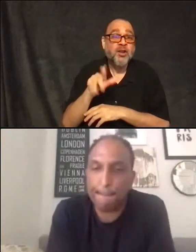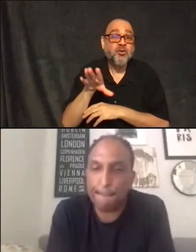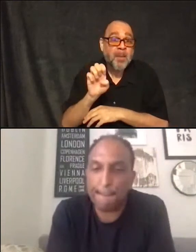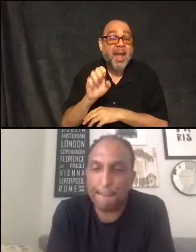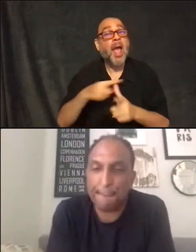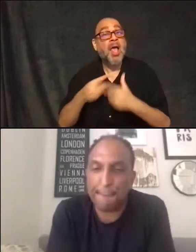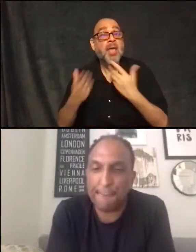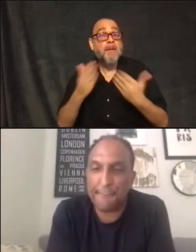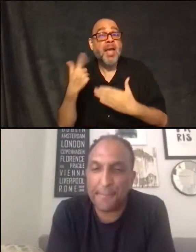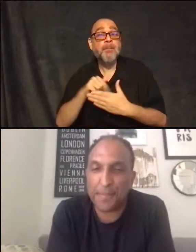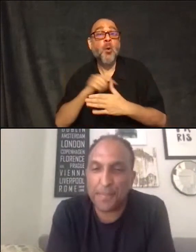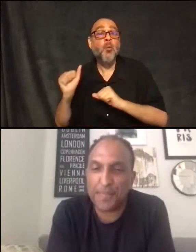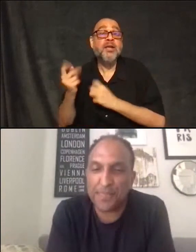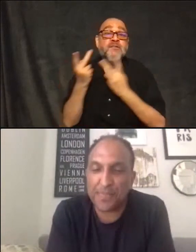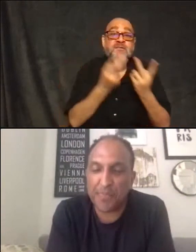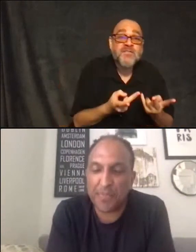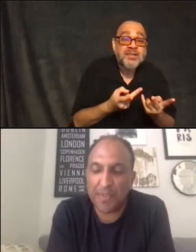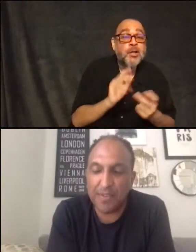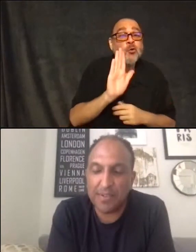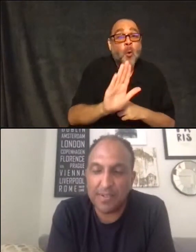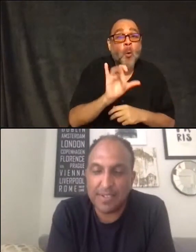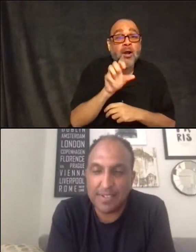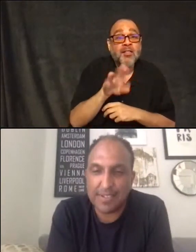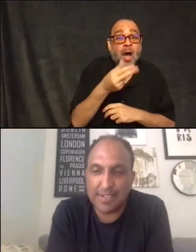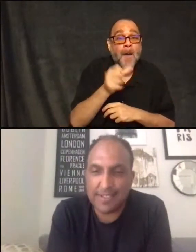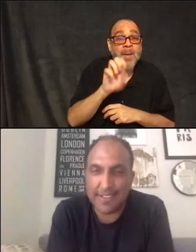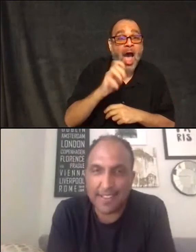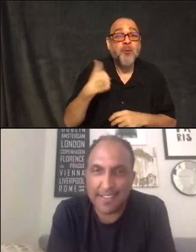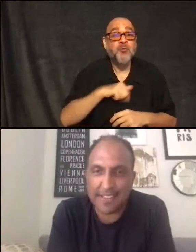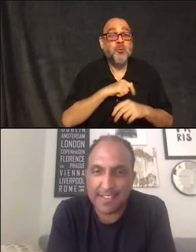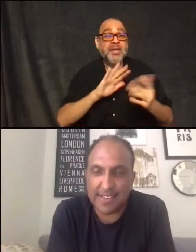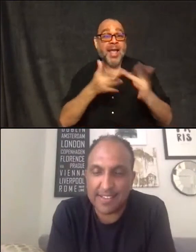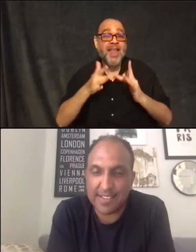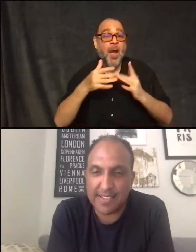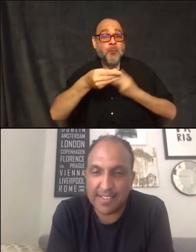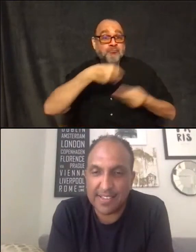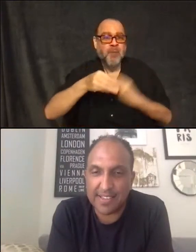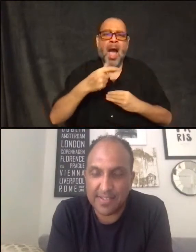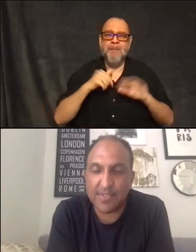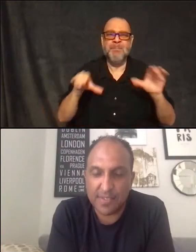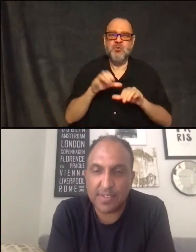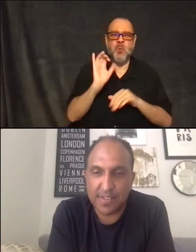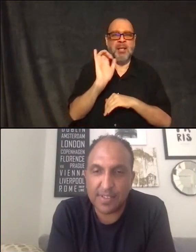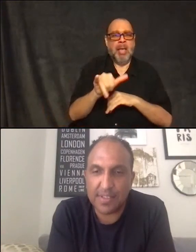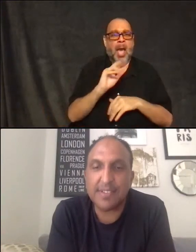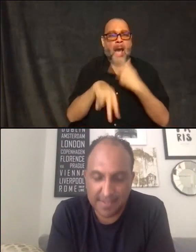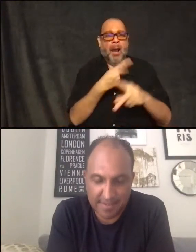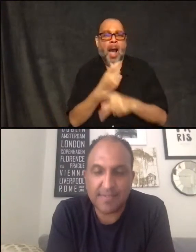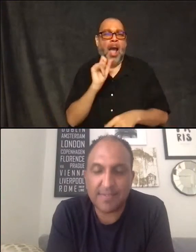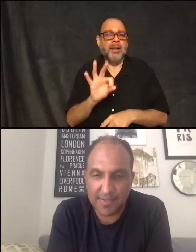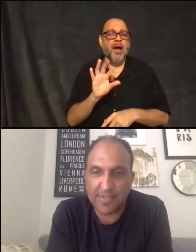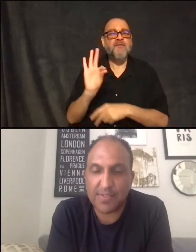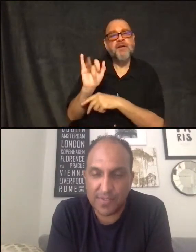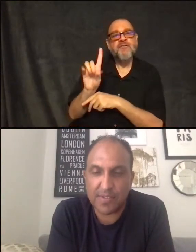your clubhouses, so we could exchange networks. I've been doing a lot of virtual field trips, doing a lot of onboarding.